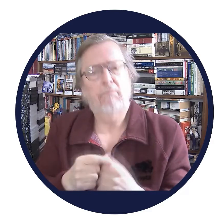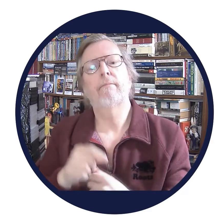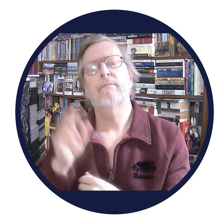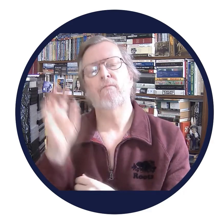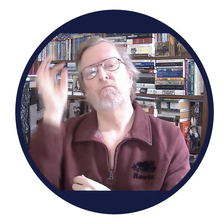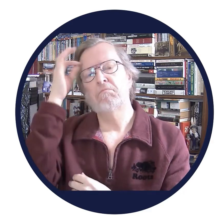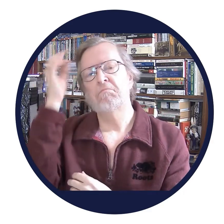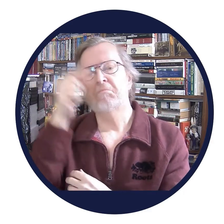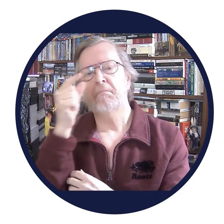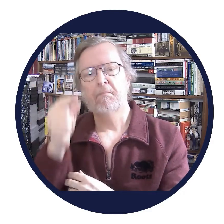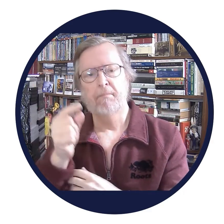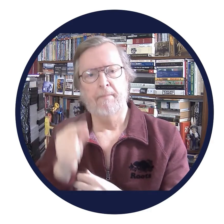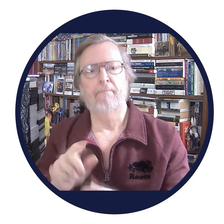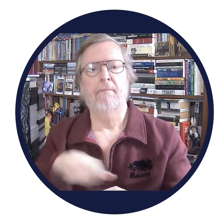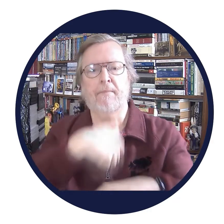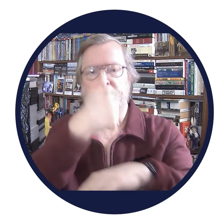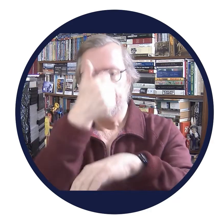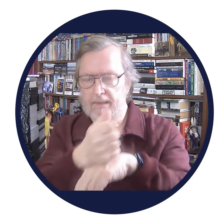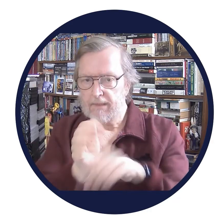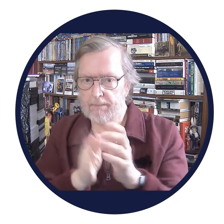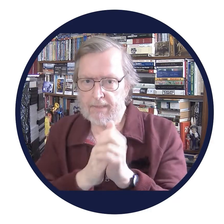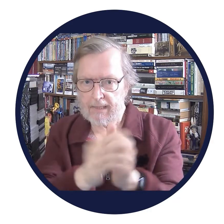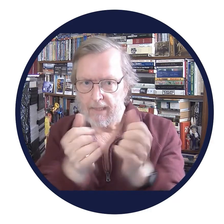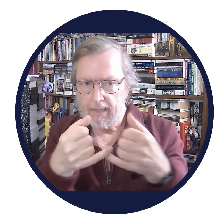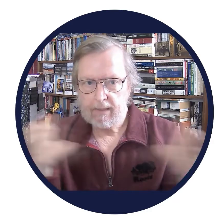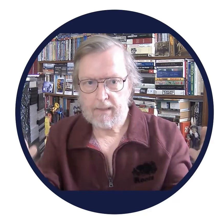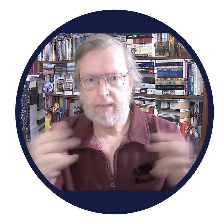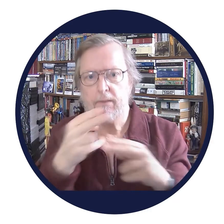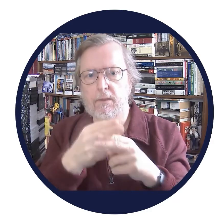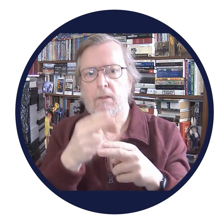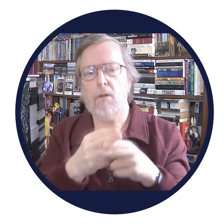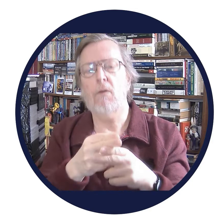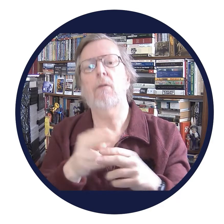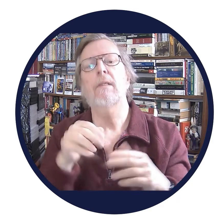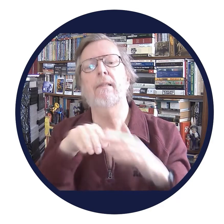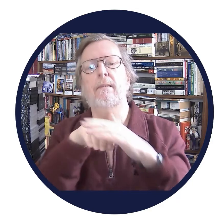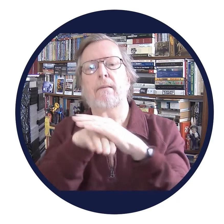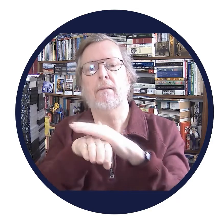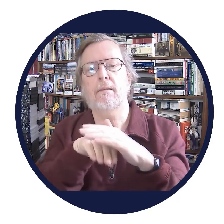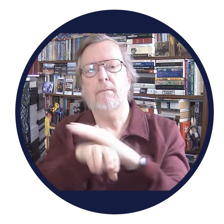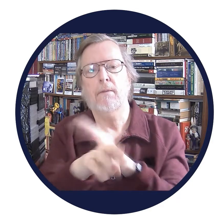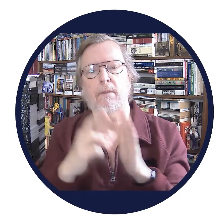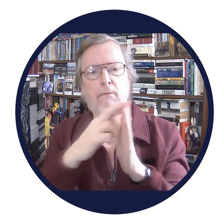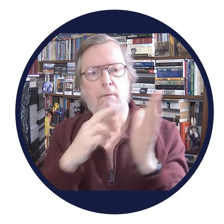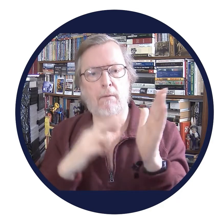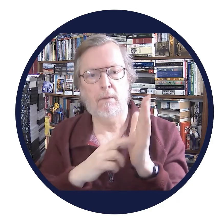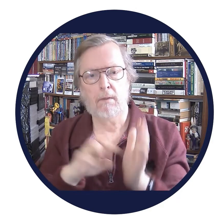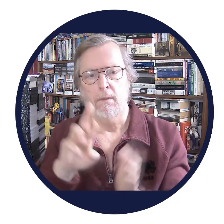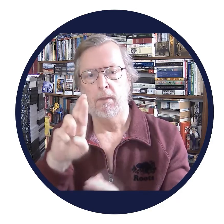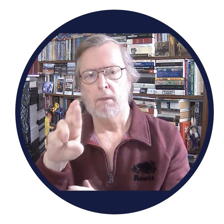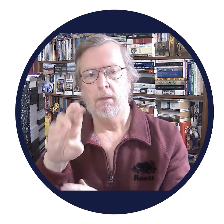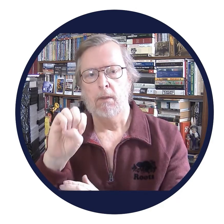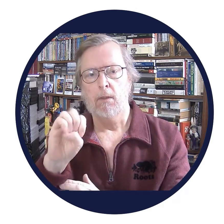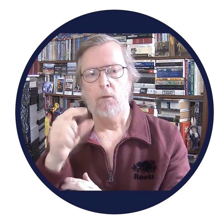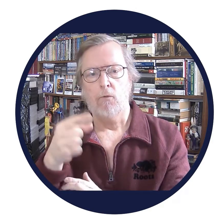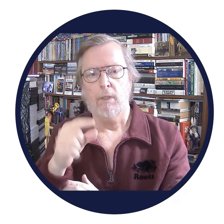this? The federal government sets up guidelines called accessibility